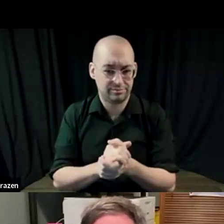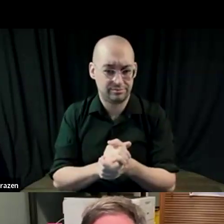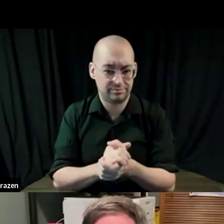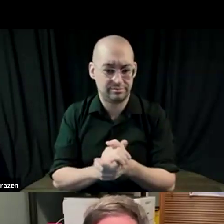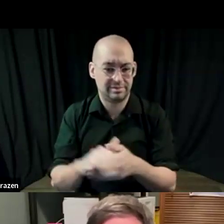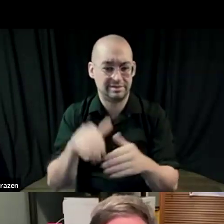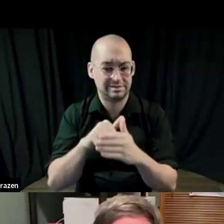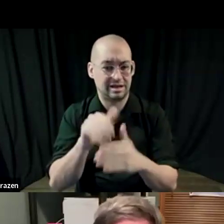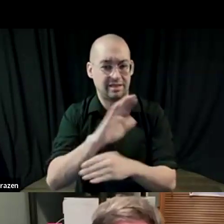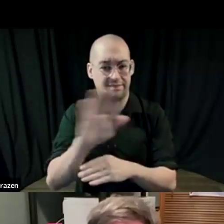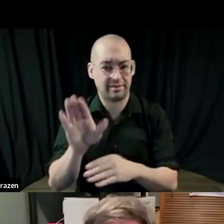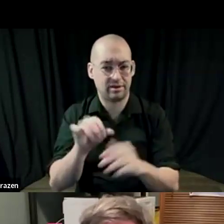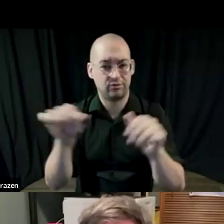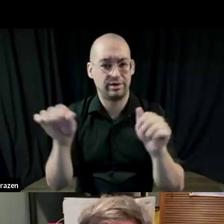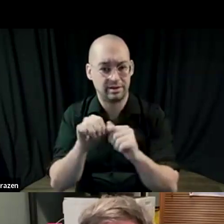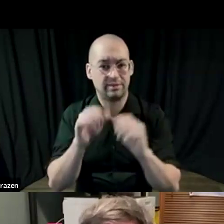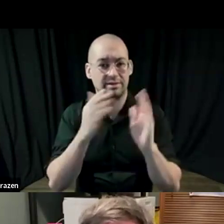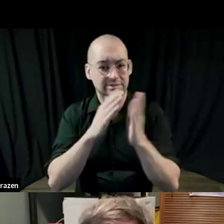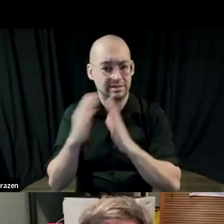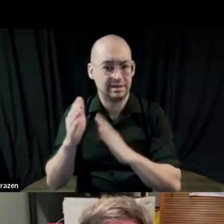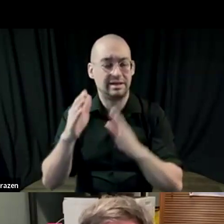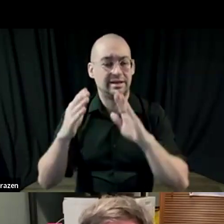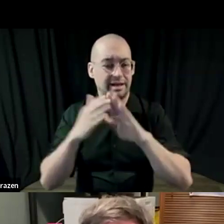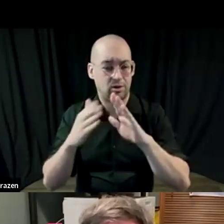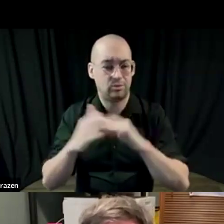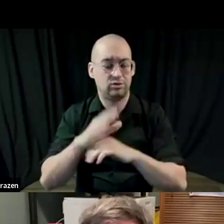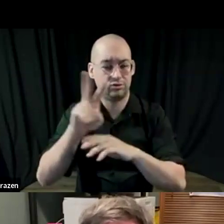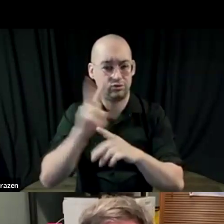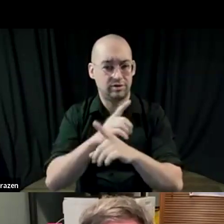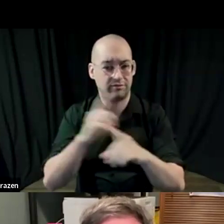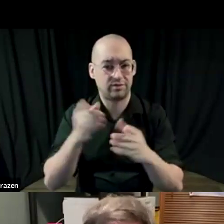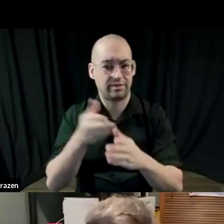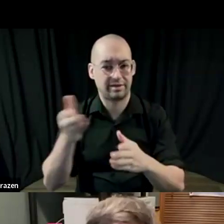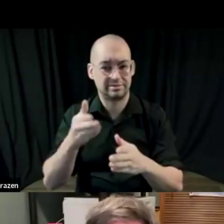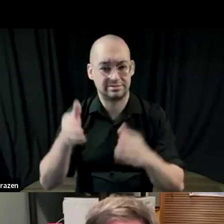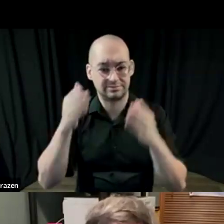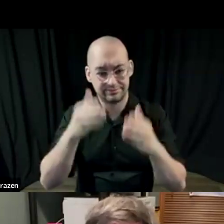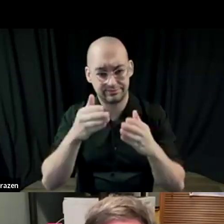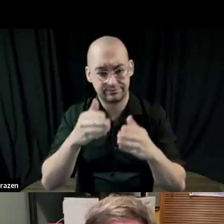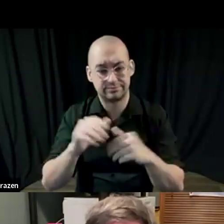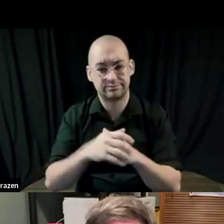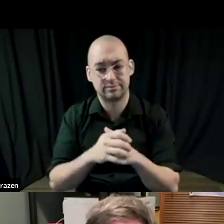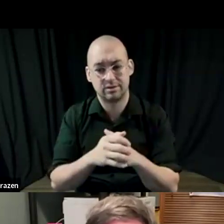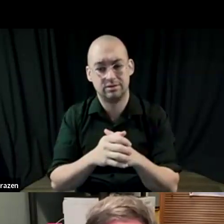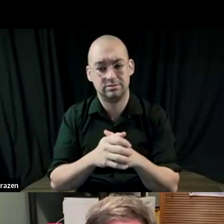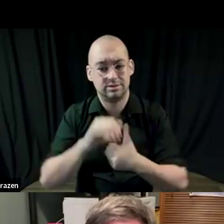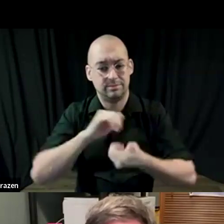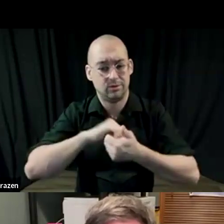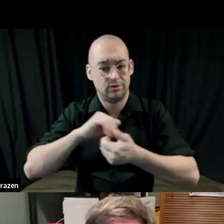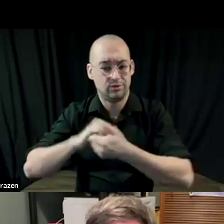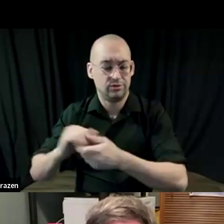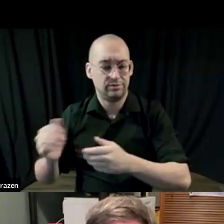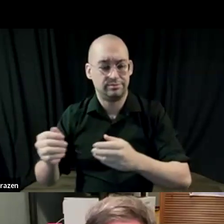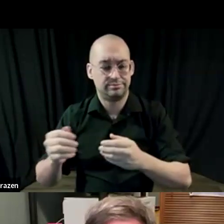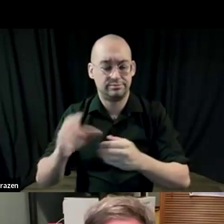in their areas, in their cities, in their towns. So there's two different things, but I think you were talking about the partner collaboration resource, and I hope I